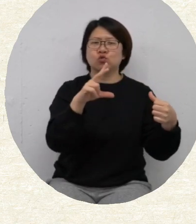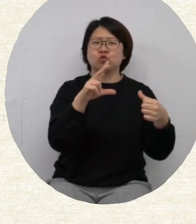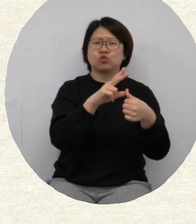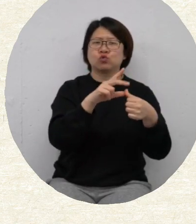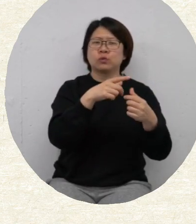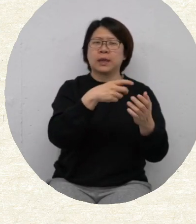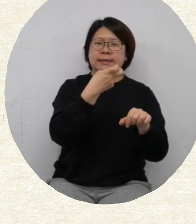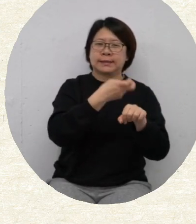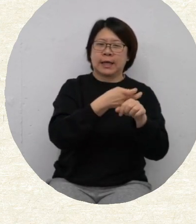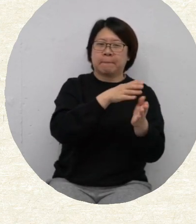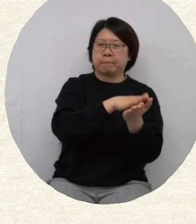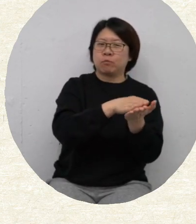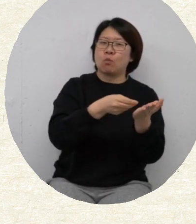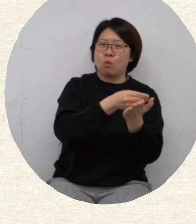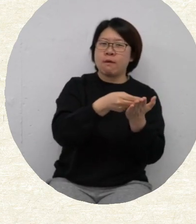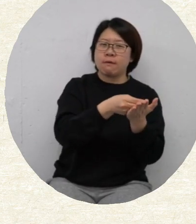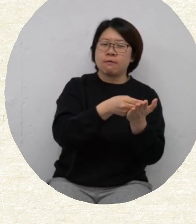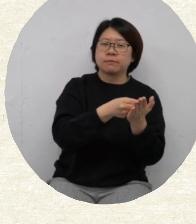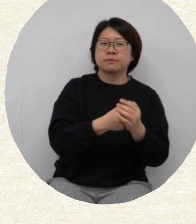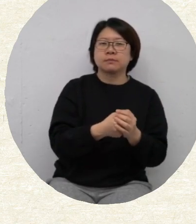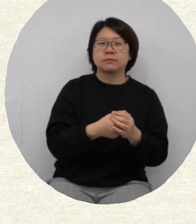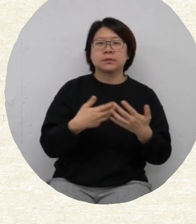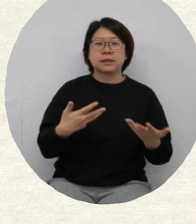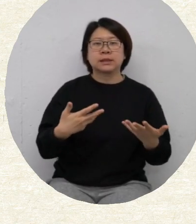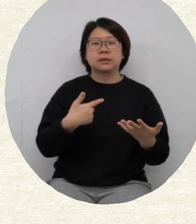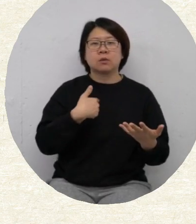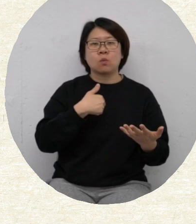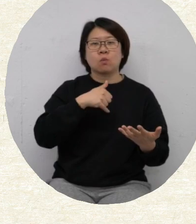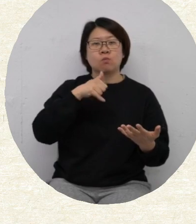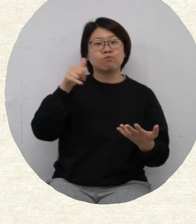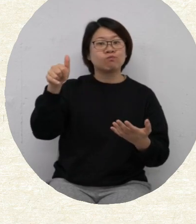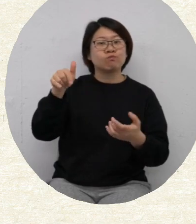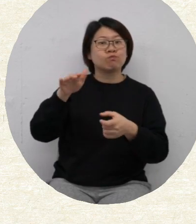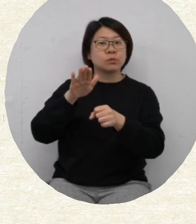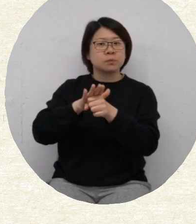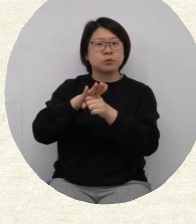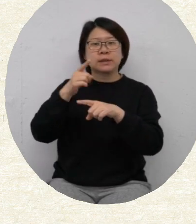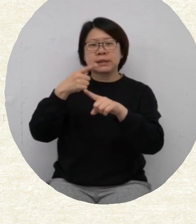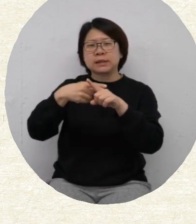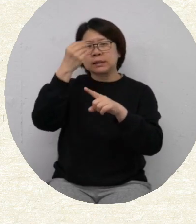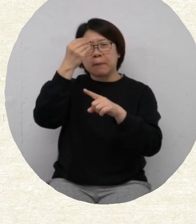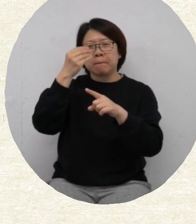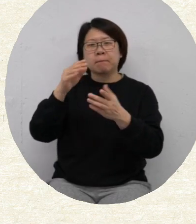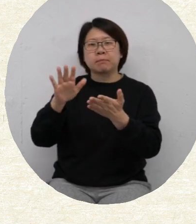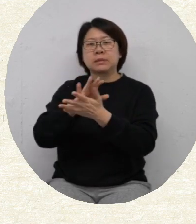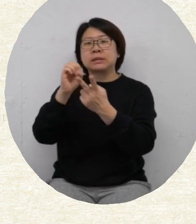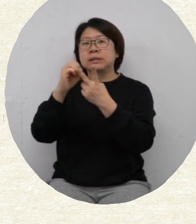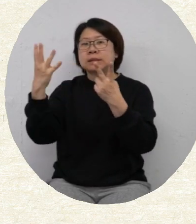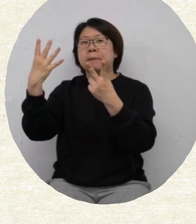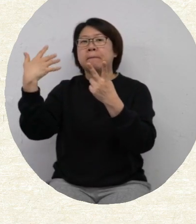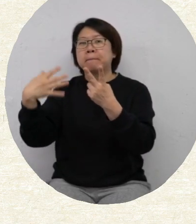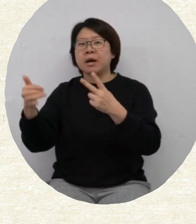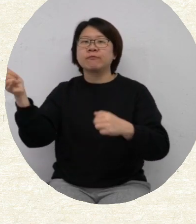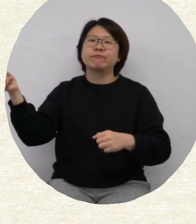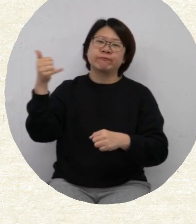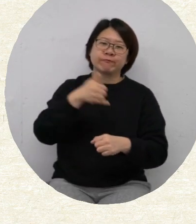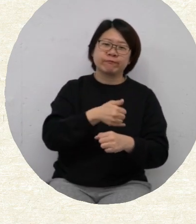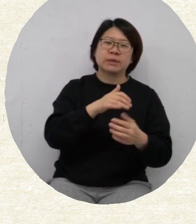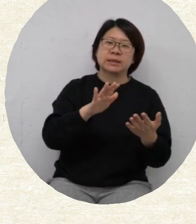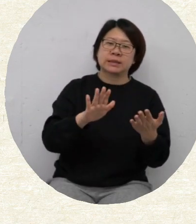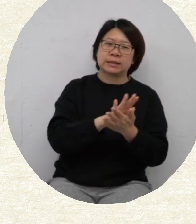teach primarily lithography. And after I did my first Mukuhanga residency in 2004, I think